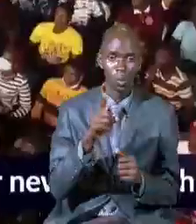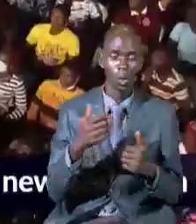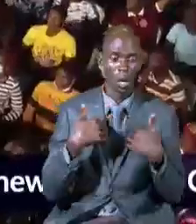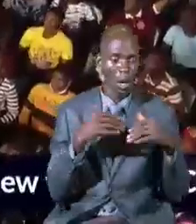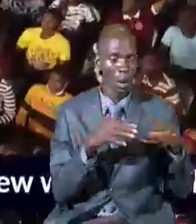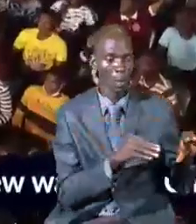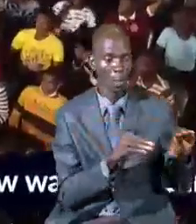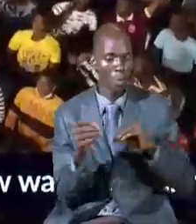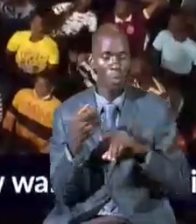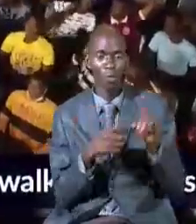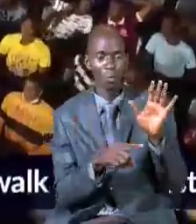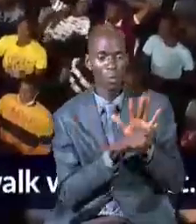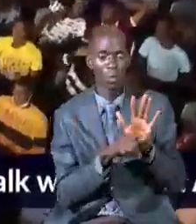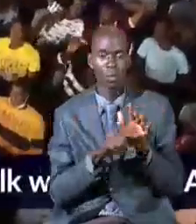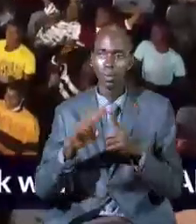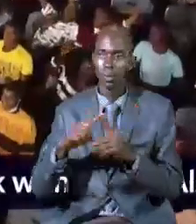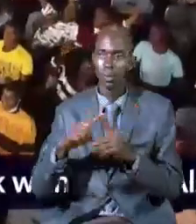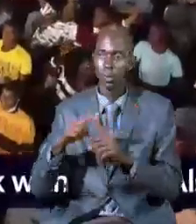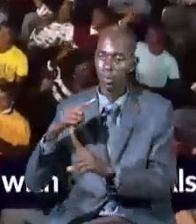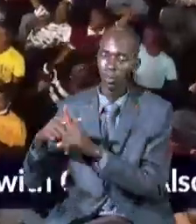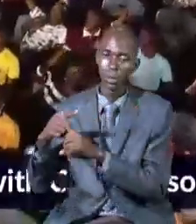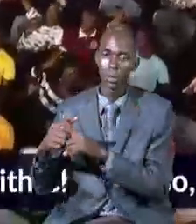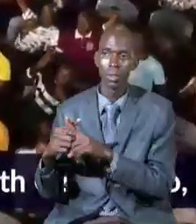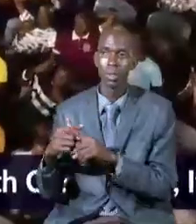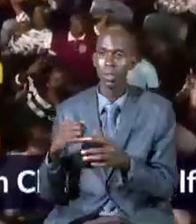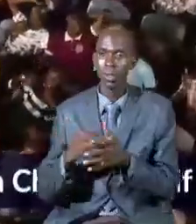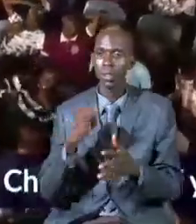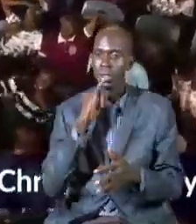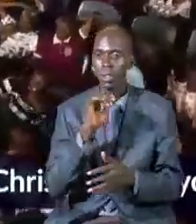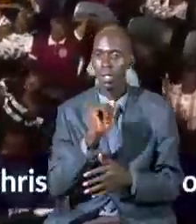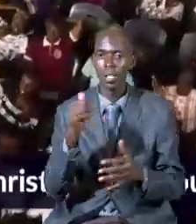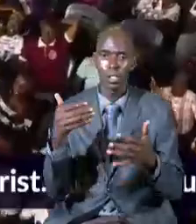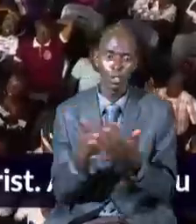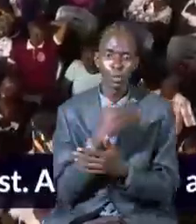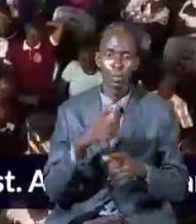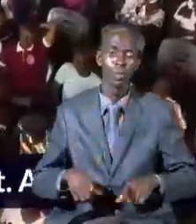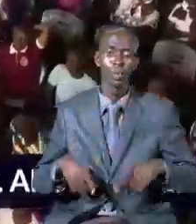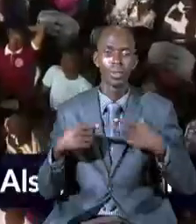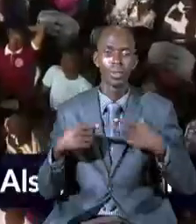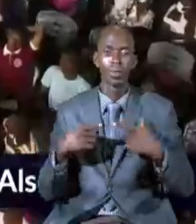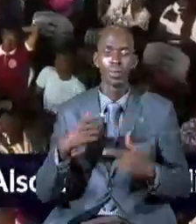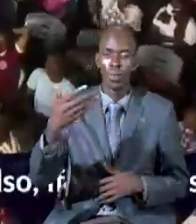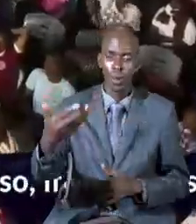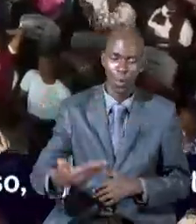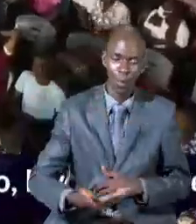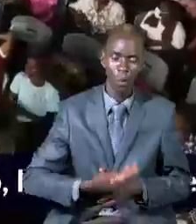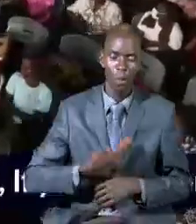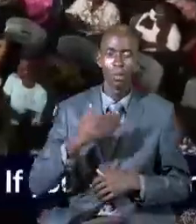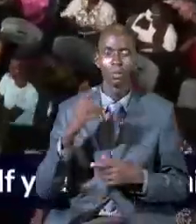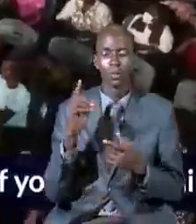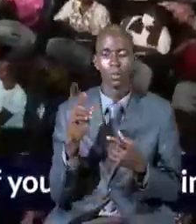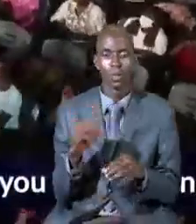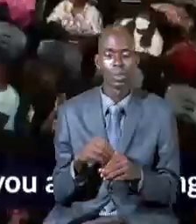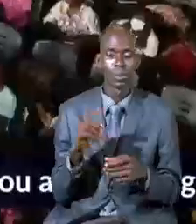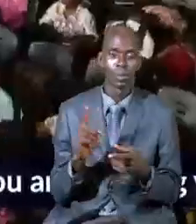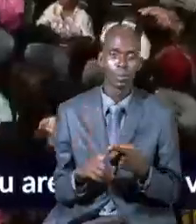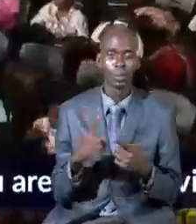to positivity. It's a new life. Welcome into the family.